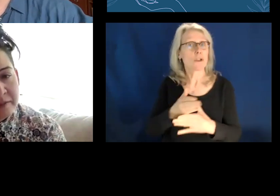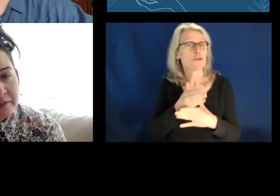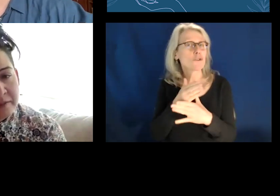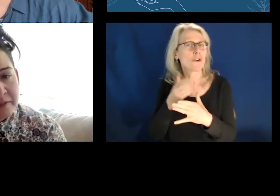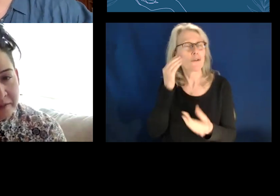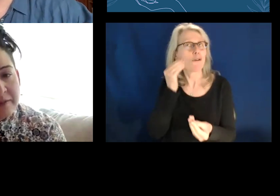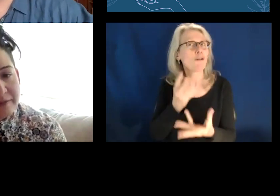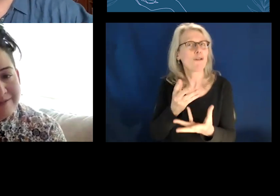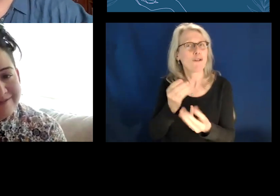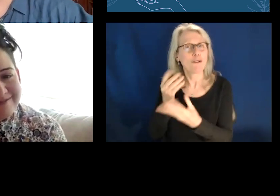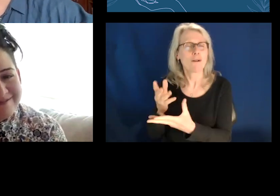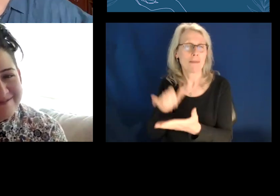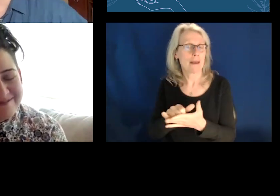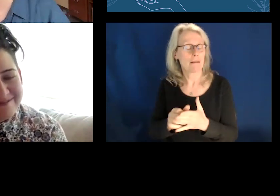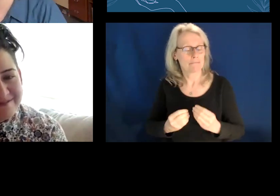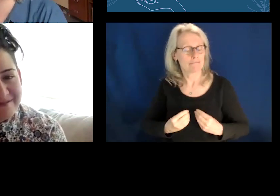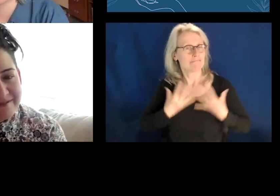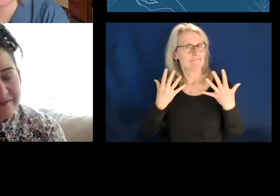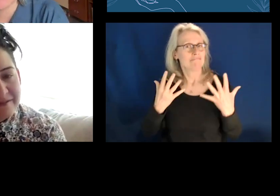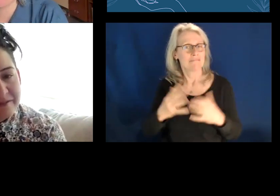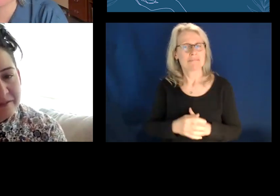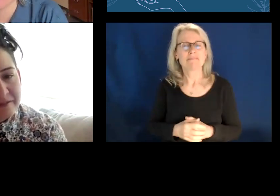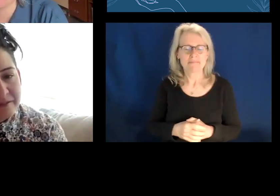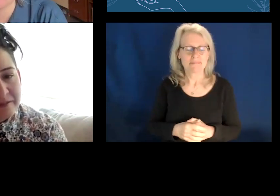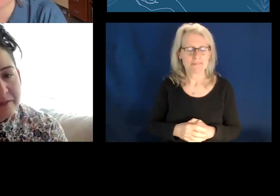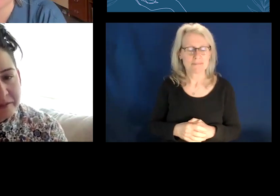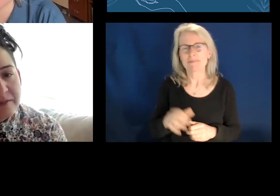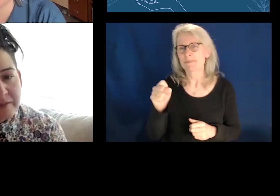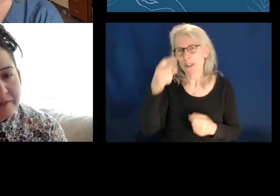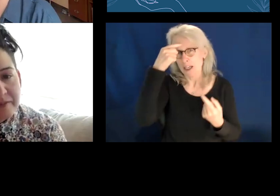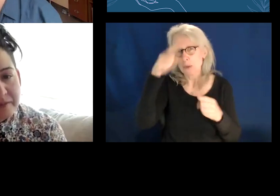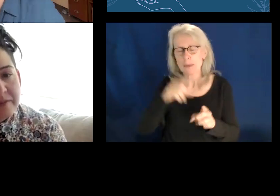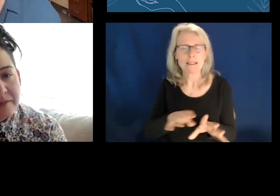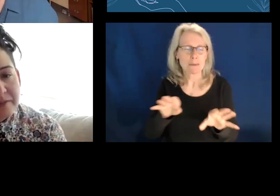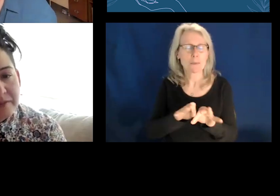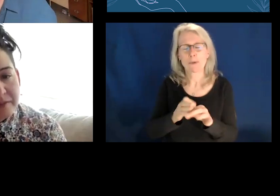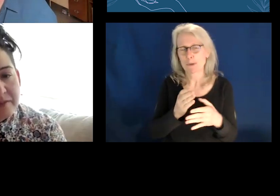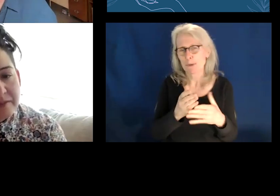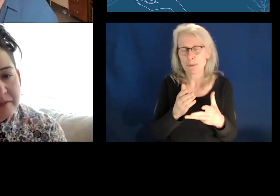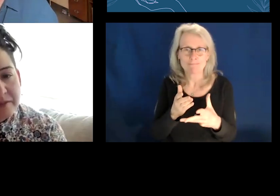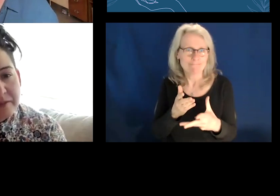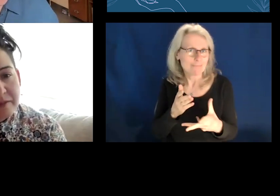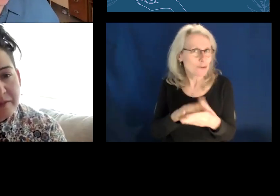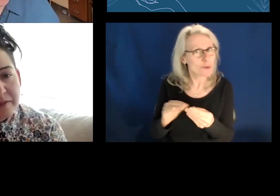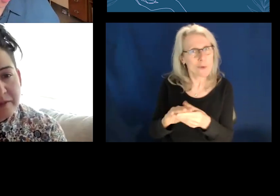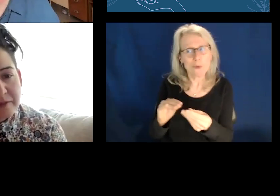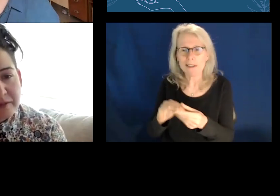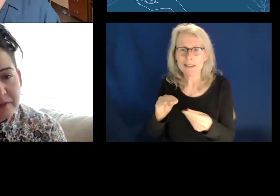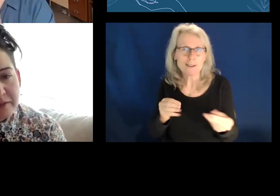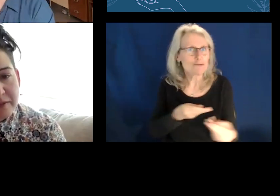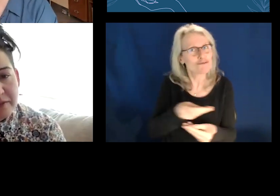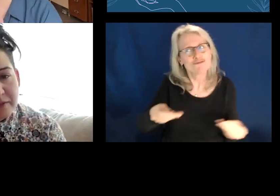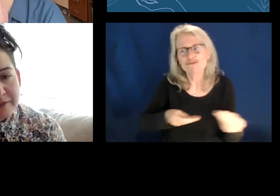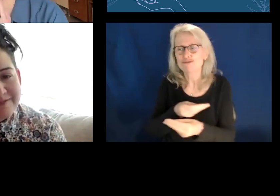opportunities like this. So going back to this idea of how important it is to be able to share these stories and gather and talk together.